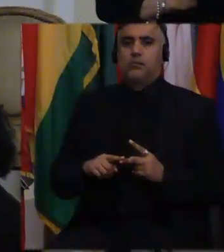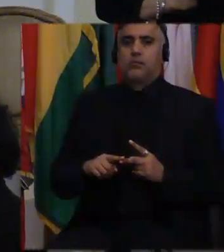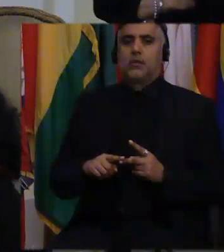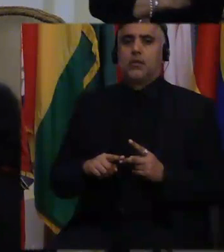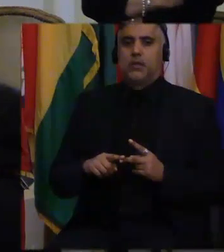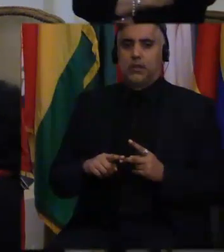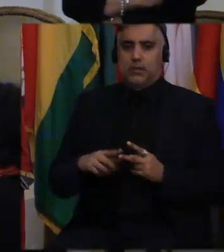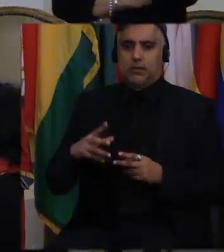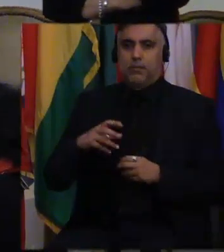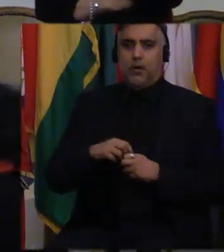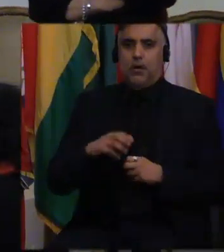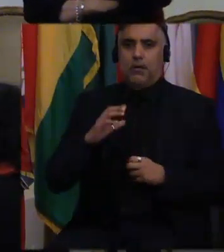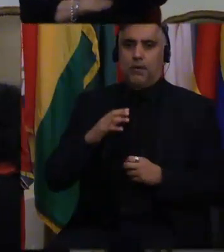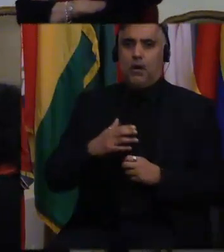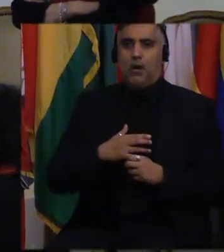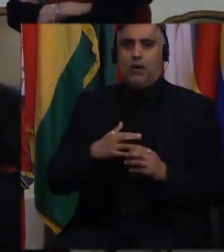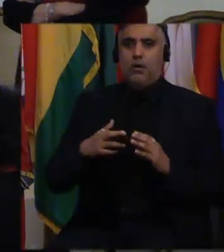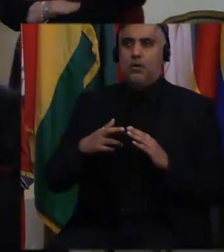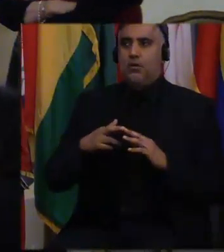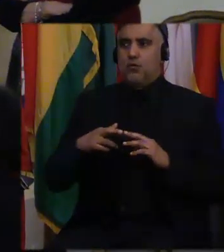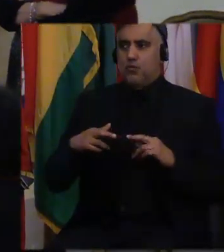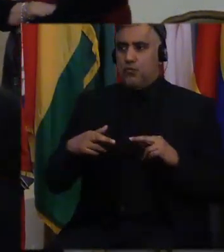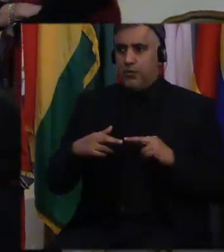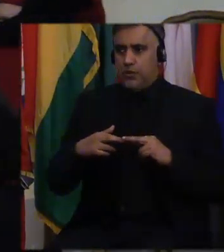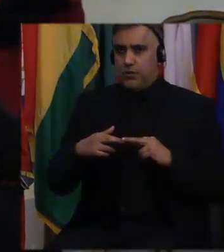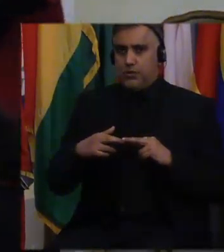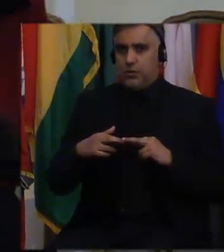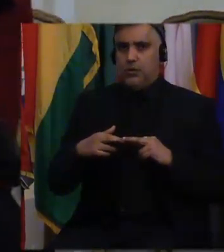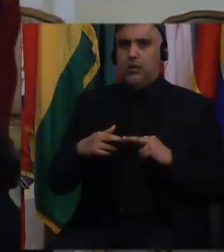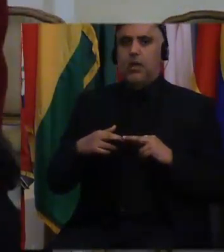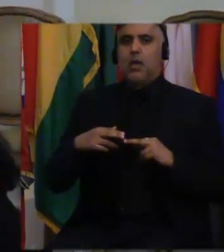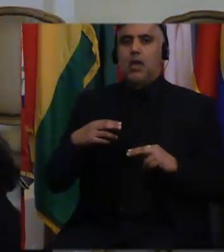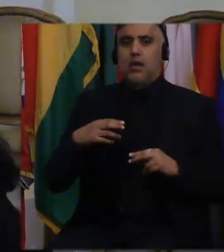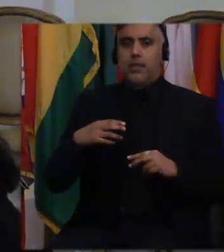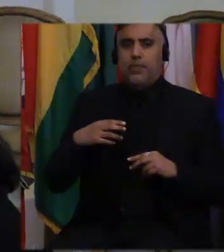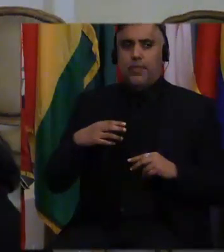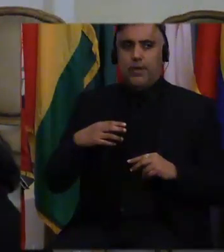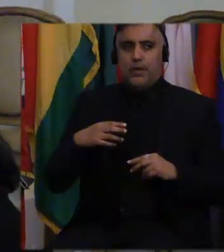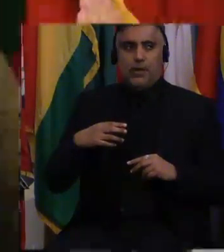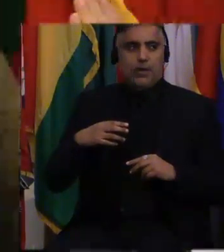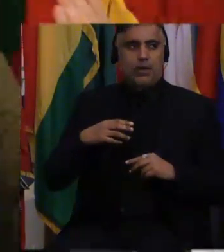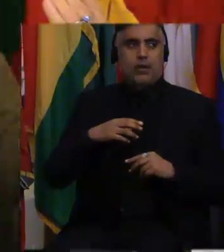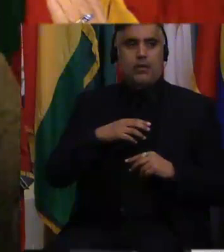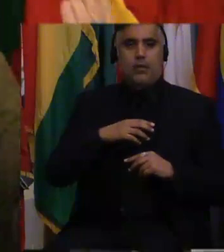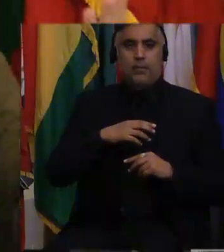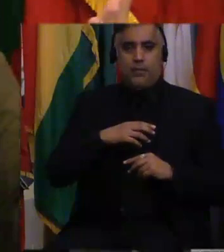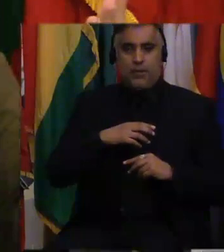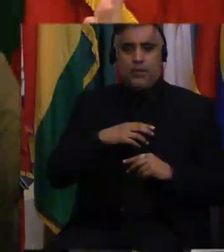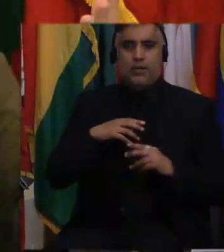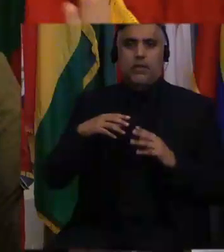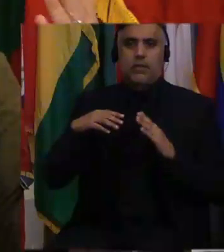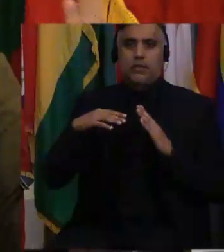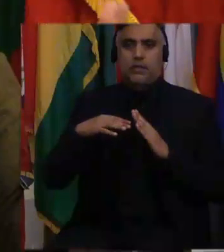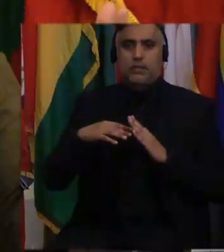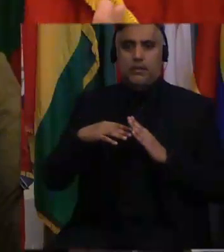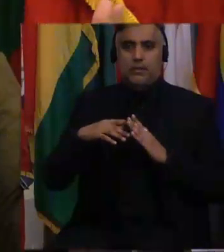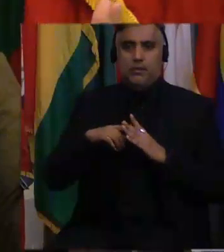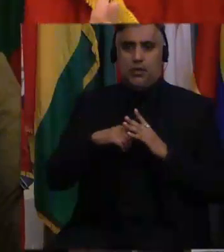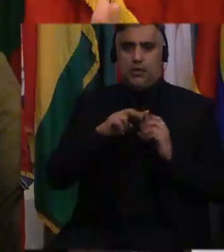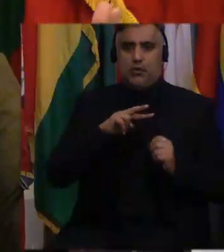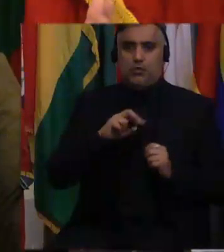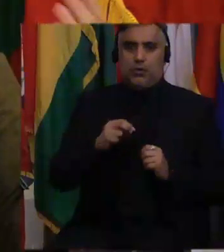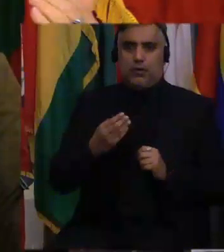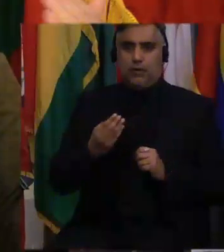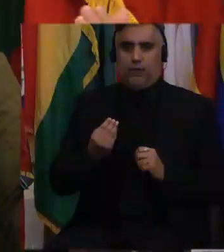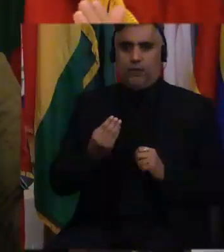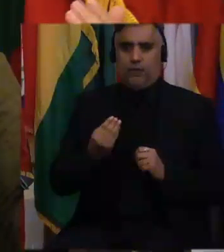y el comité ha elaborado desde el 2014 una declaración sobre derechos